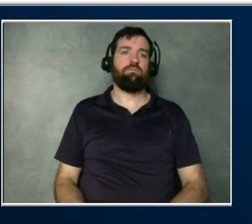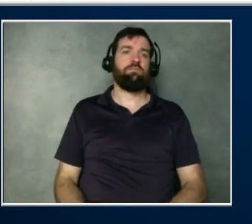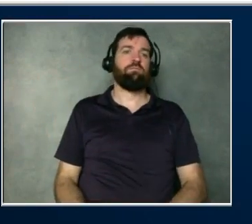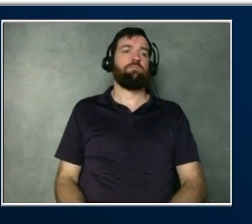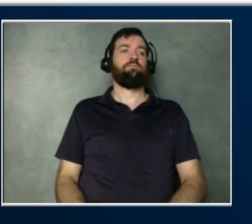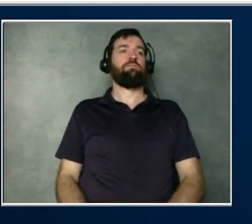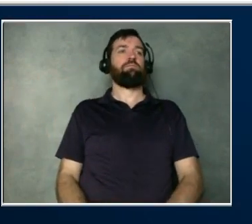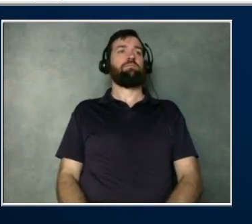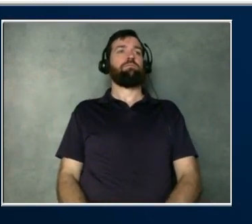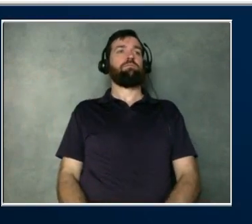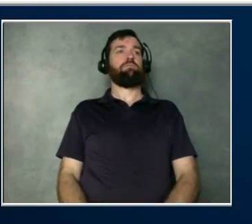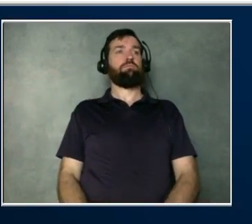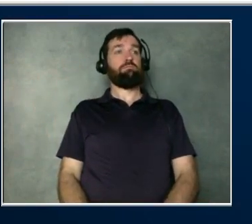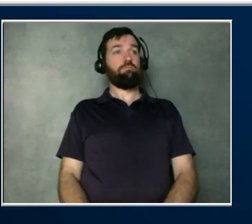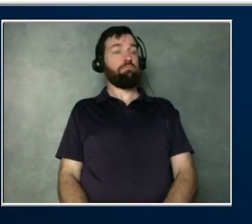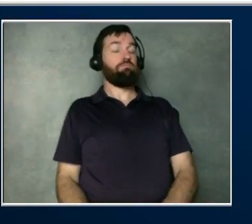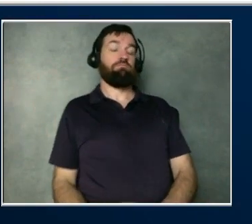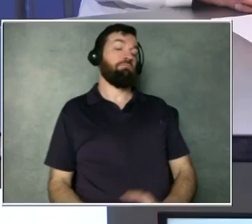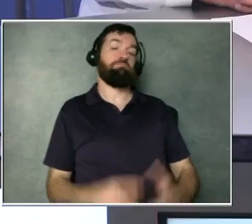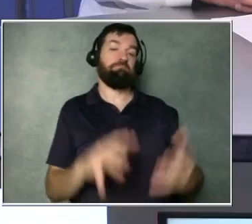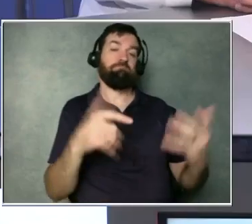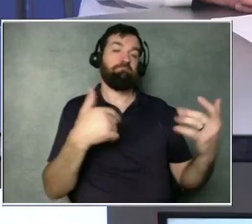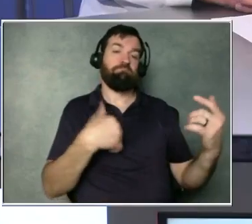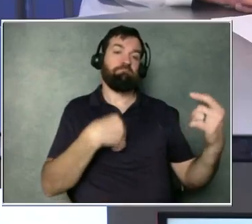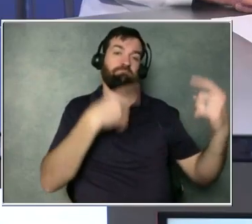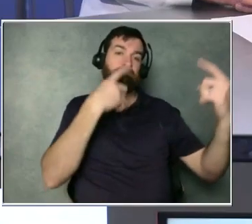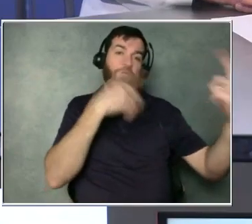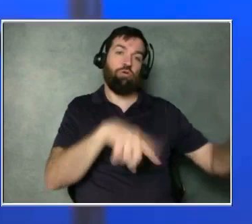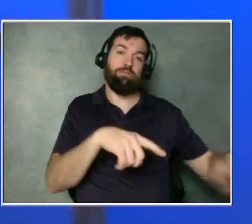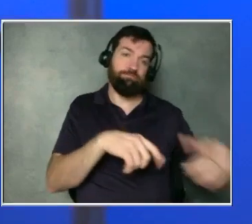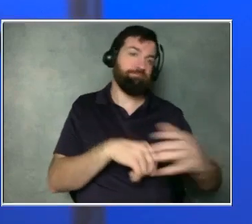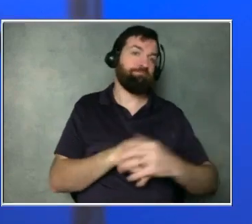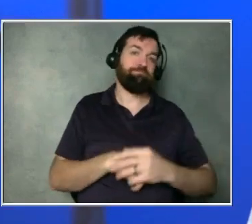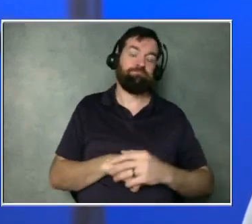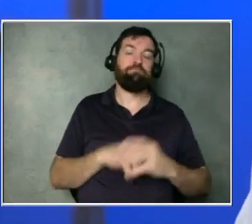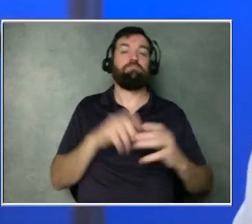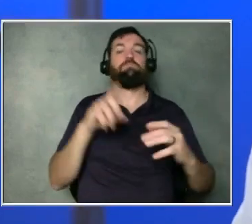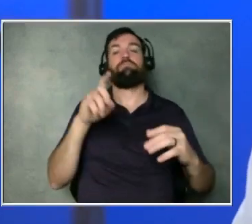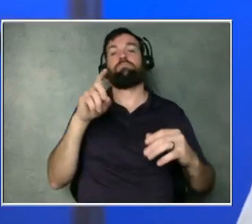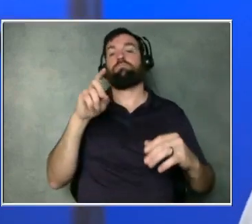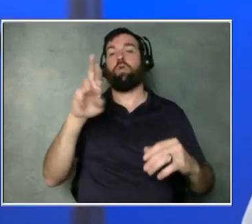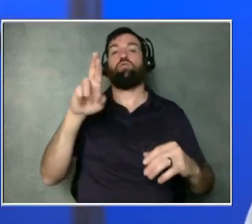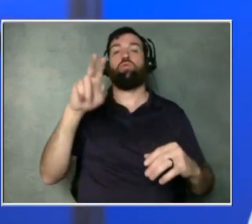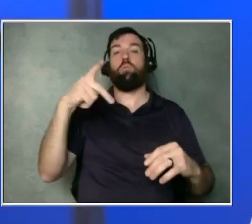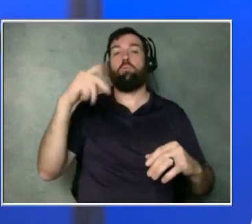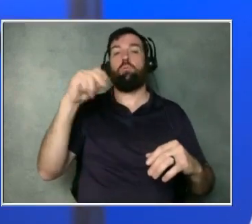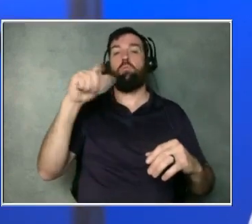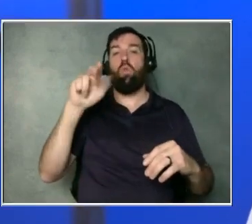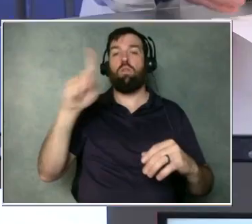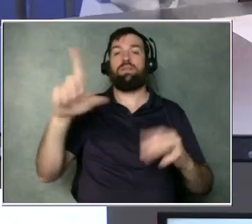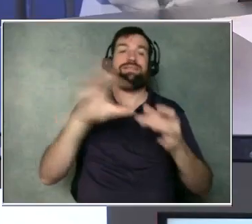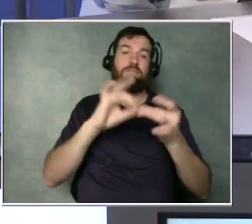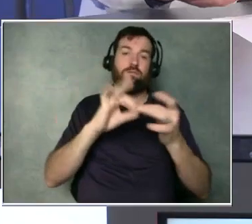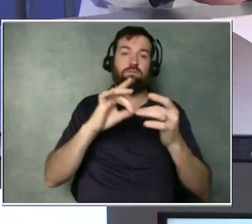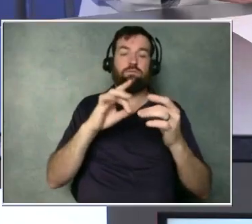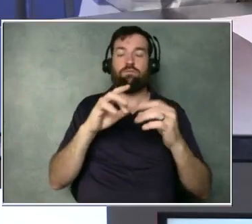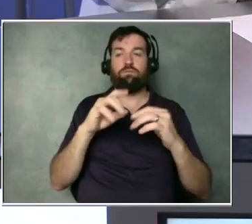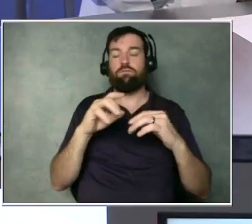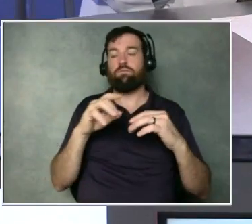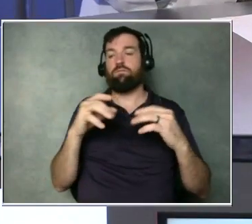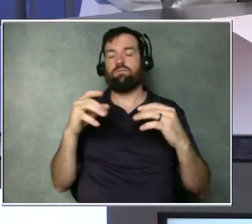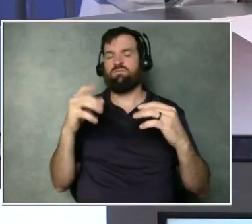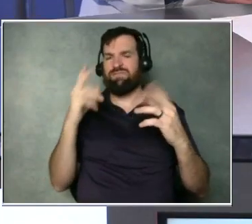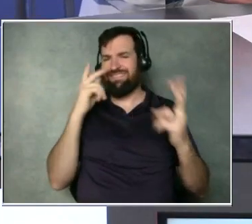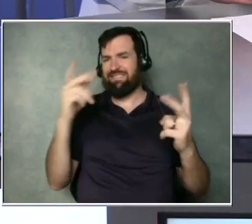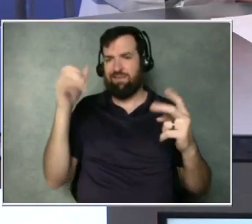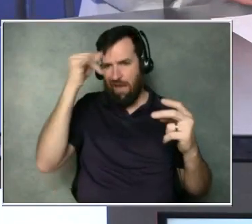Yeah, I completely agree. I think just like Dr. Poland said, right below the surface, again, he said we've seen it in cows, we've seen